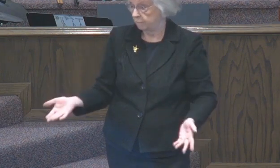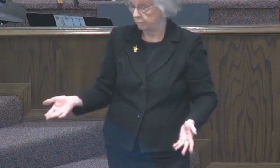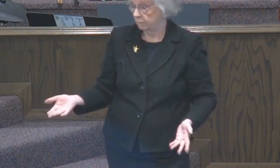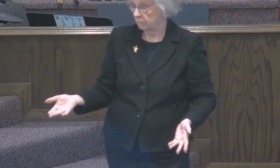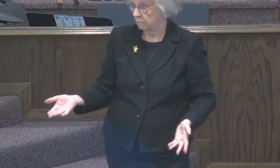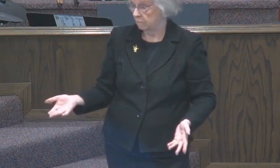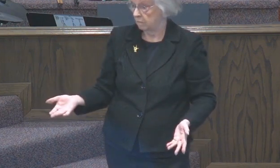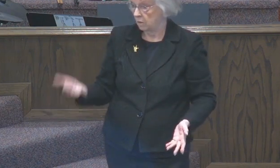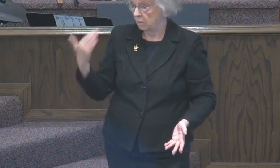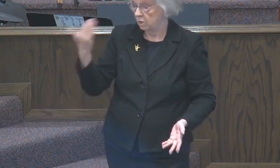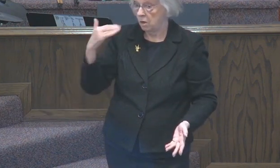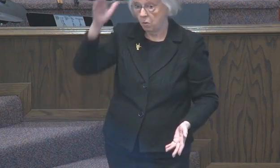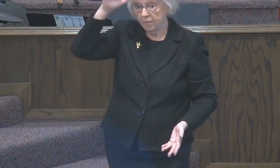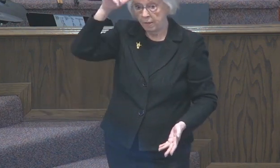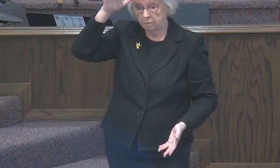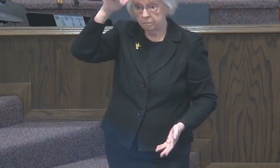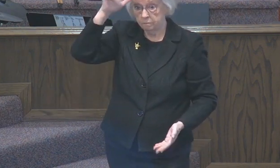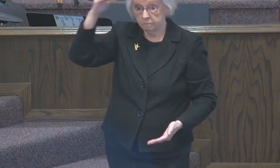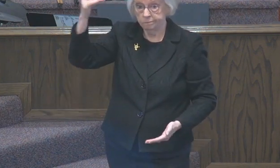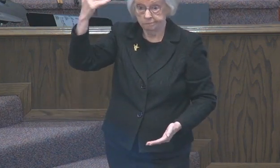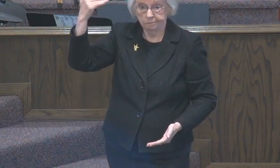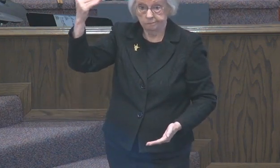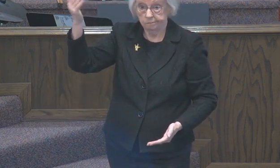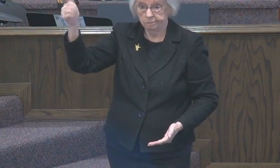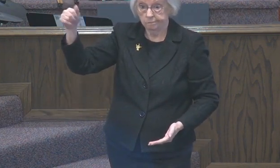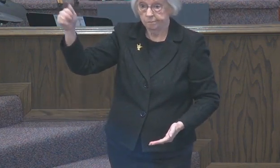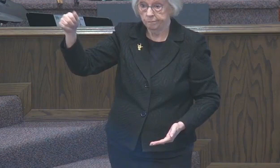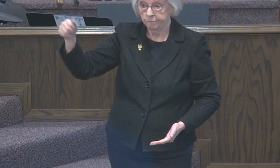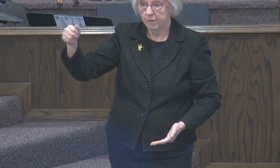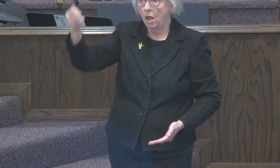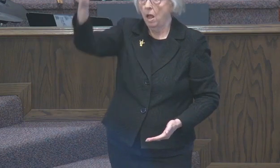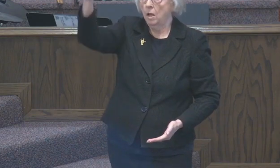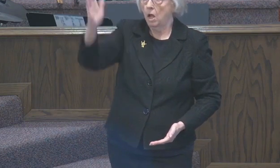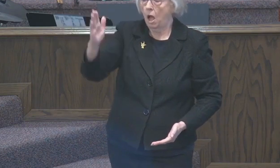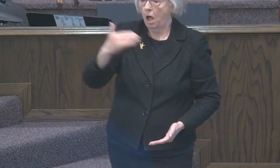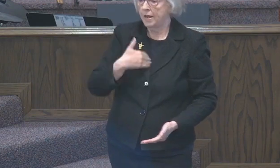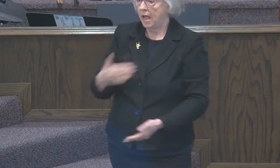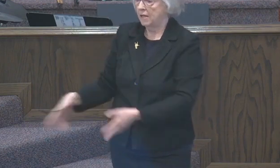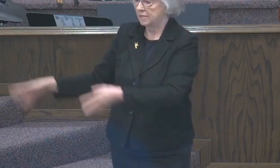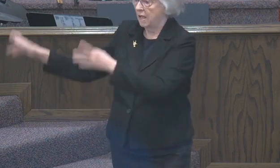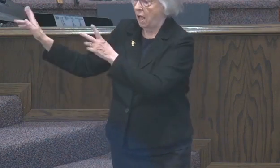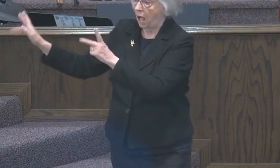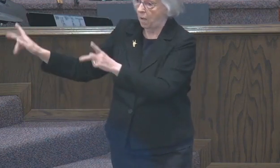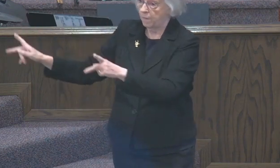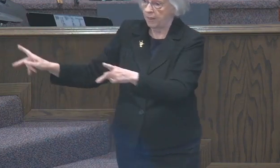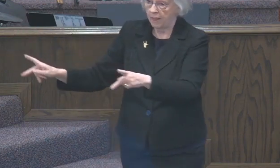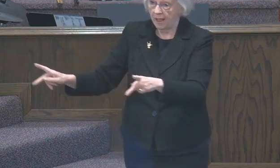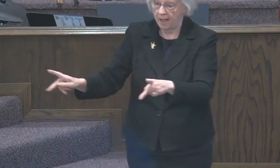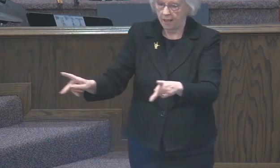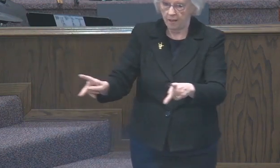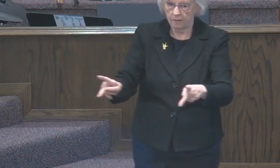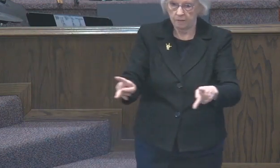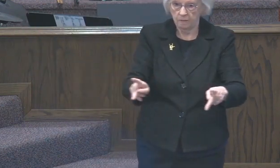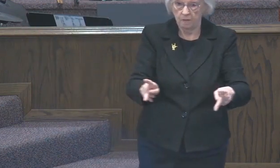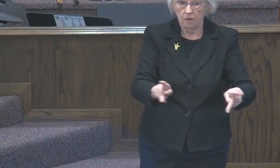God has a plan for your life. It was laid out from before you were born. All the days were written for